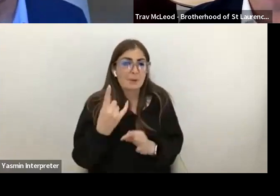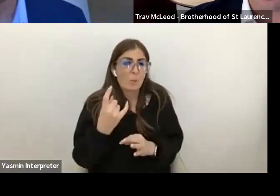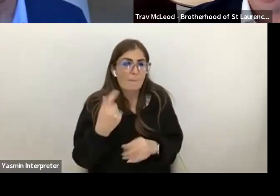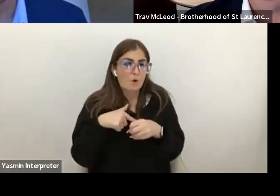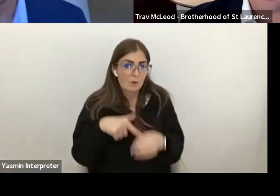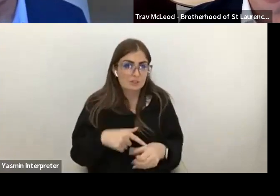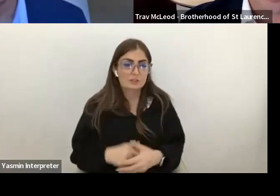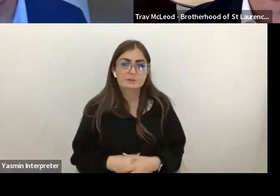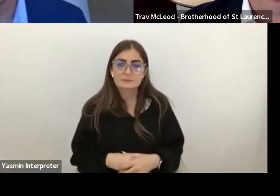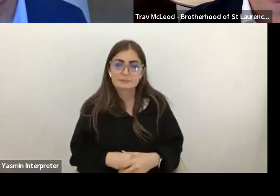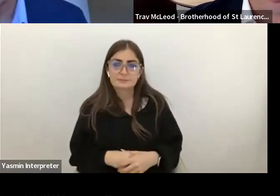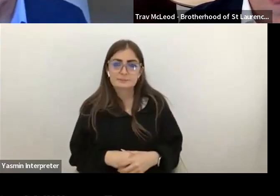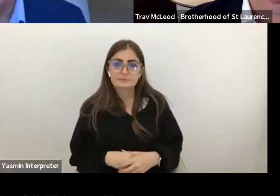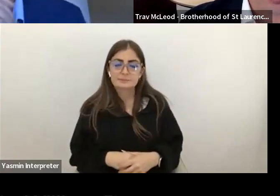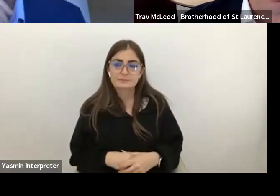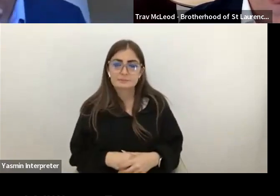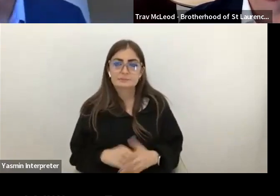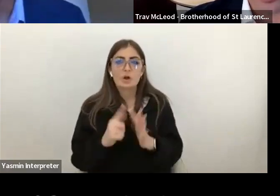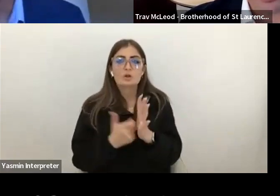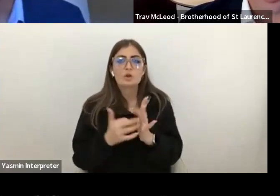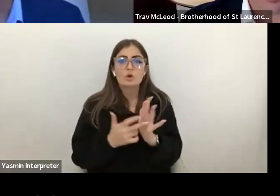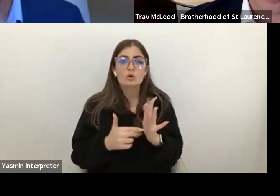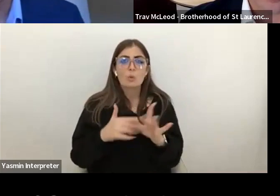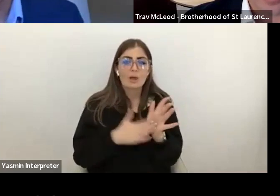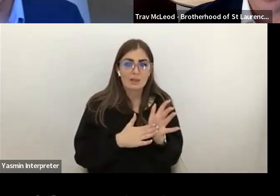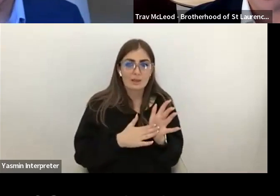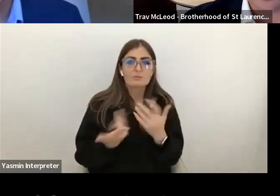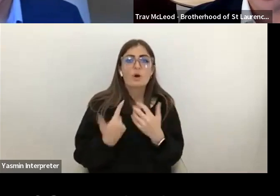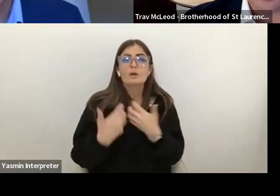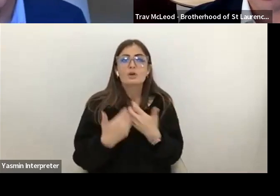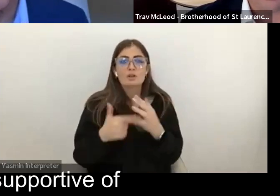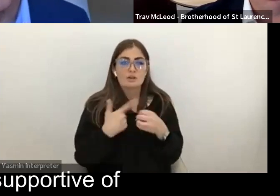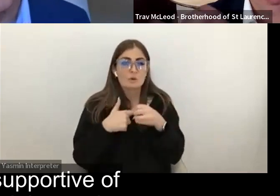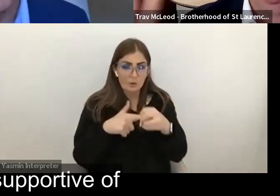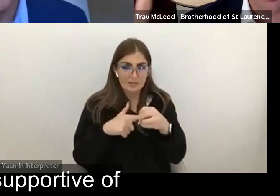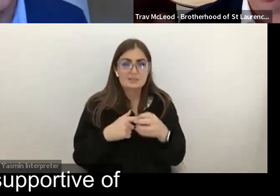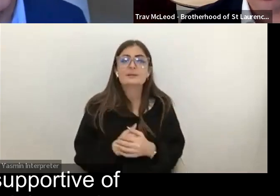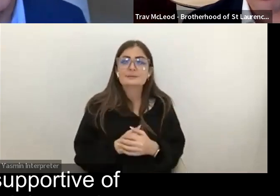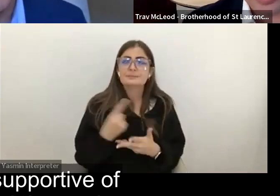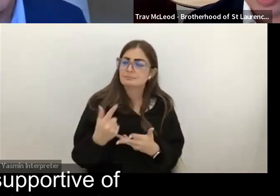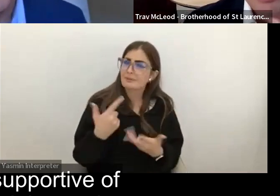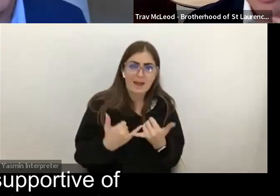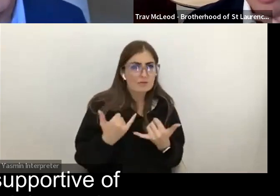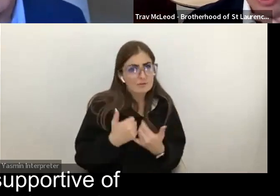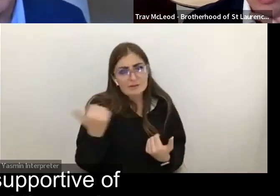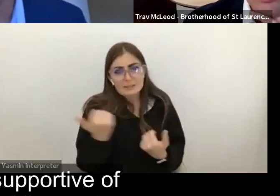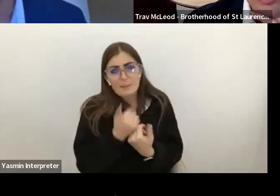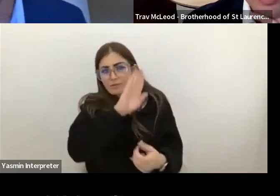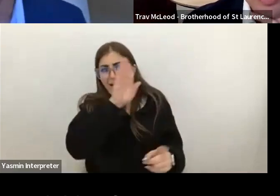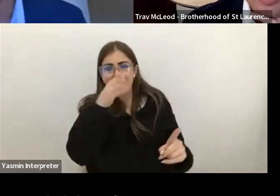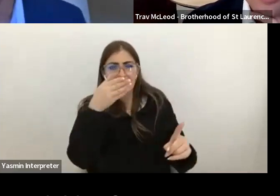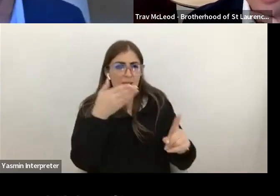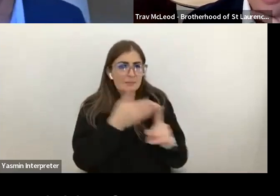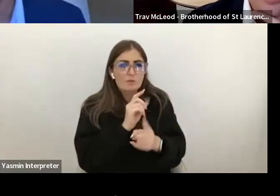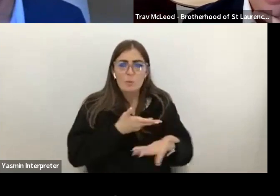question, and it's from Dr. William Bohr from the University of Queensland, who's very supportive of the aims and the goals of what's